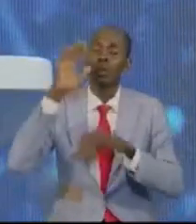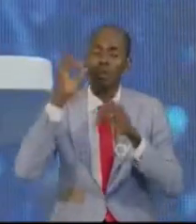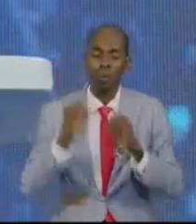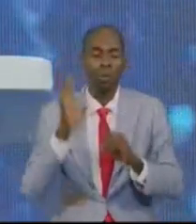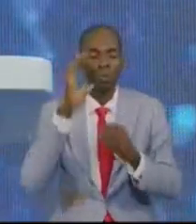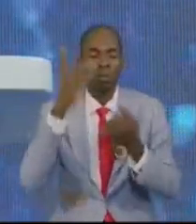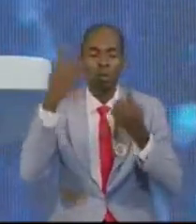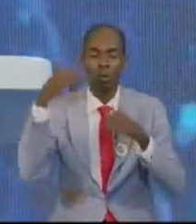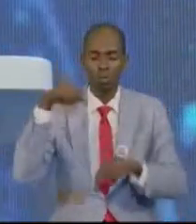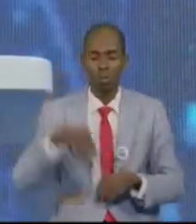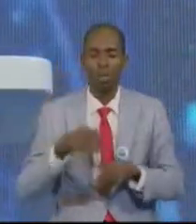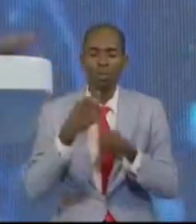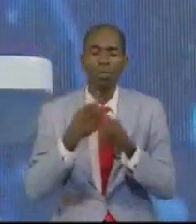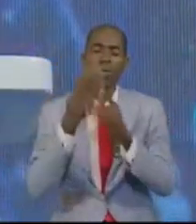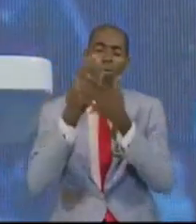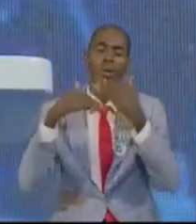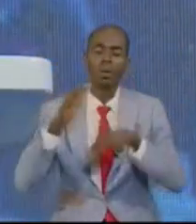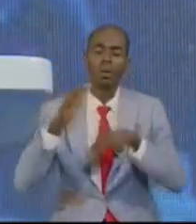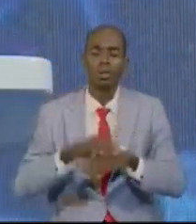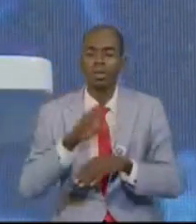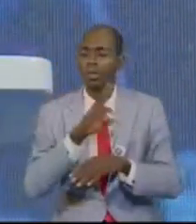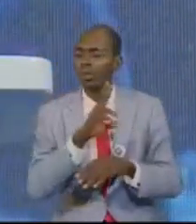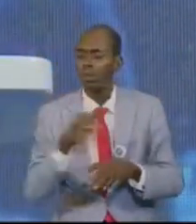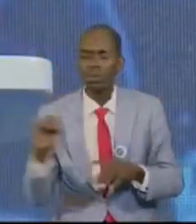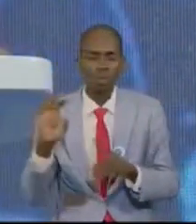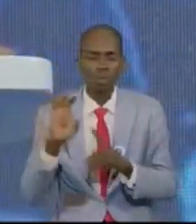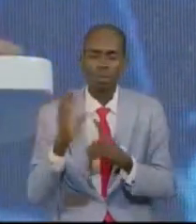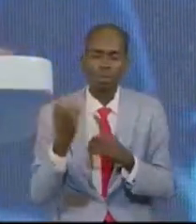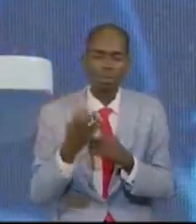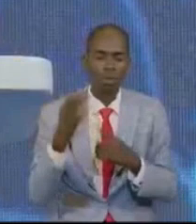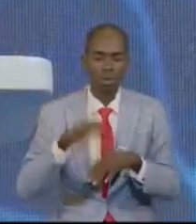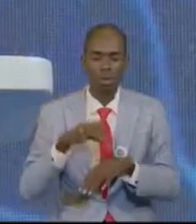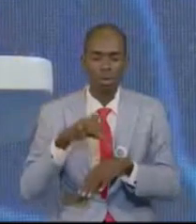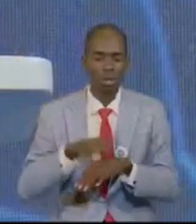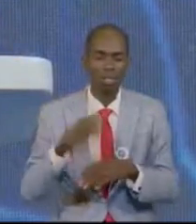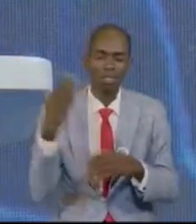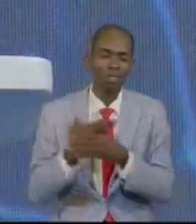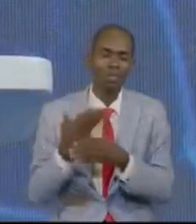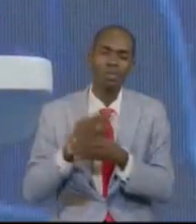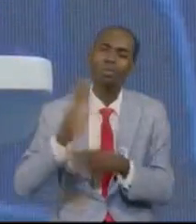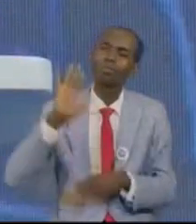heaven. No condition on earth disturbs your power.